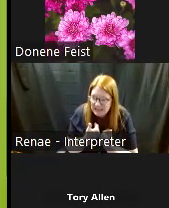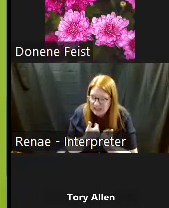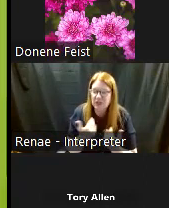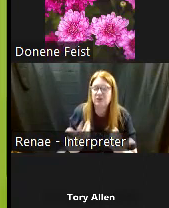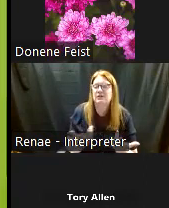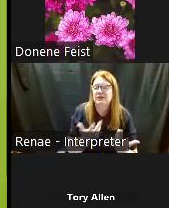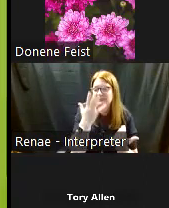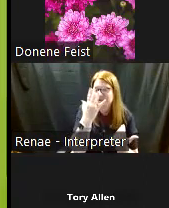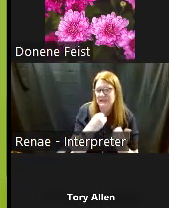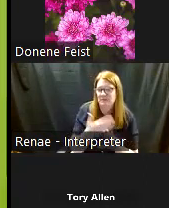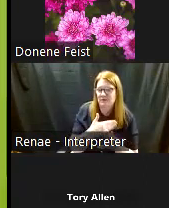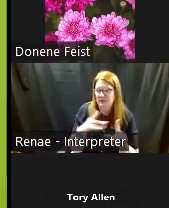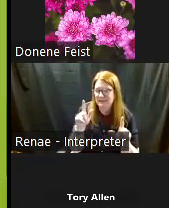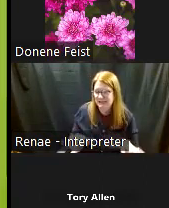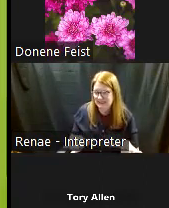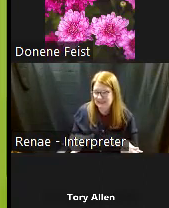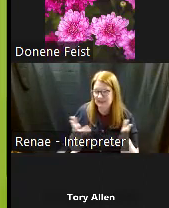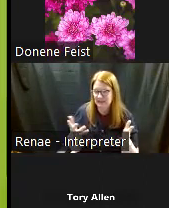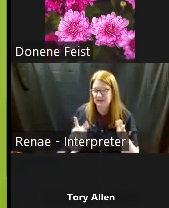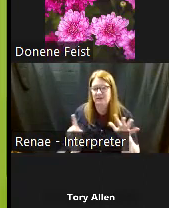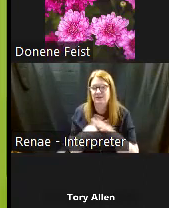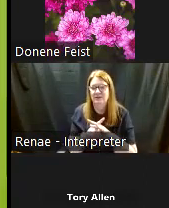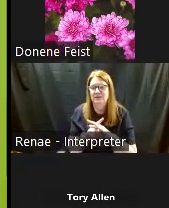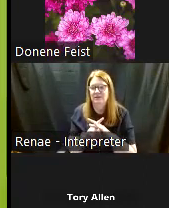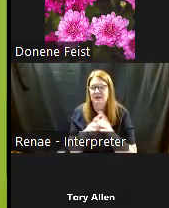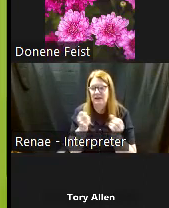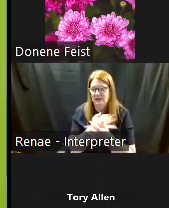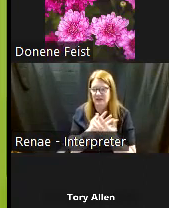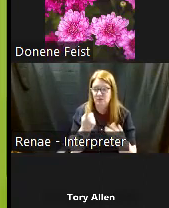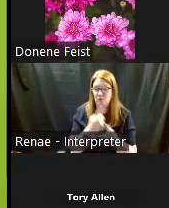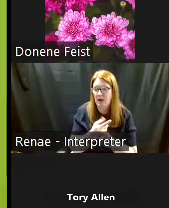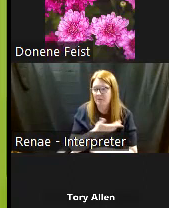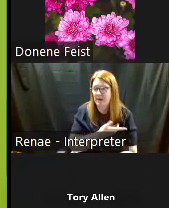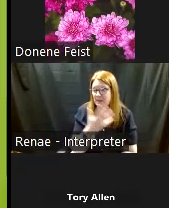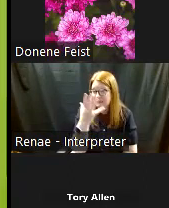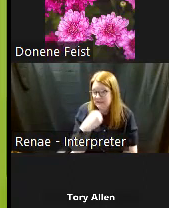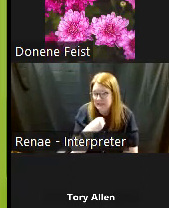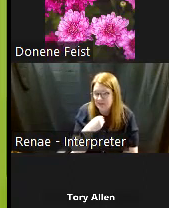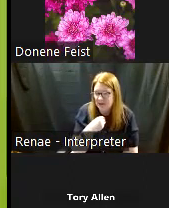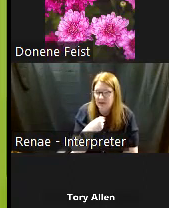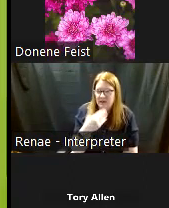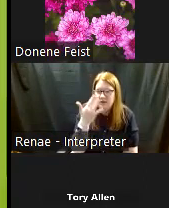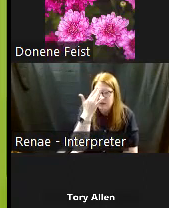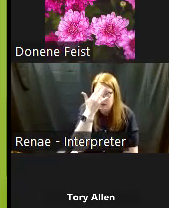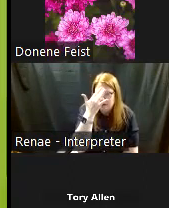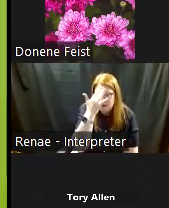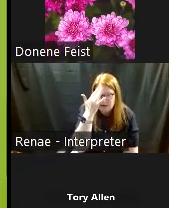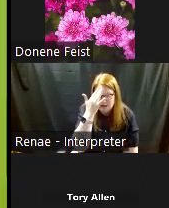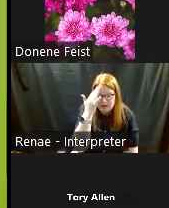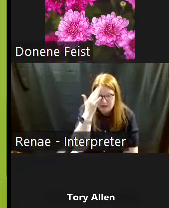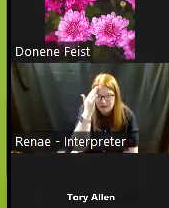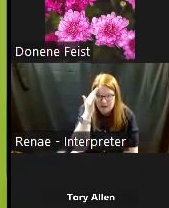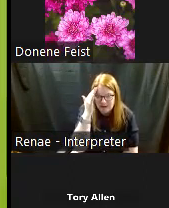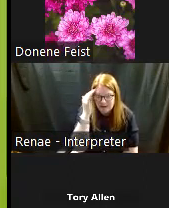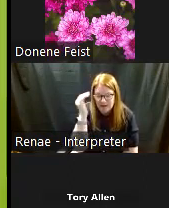baby asleep before we do the testing. So then they come in and they did all the things right and baby is sleeping. And then we have to prepare their skin and we use a little scrubby pad and then